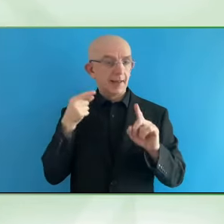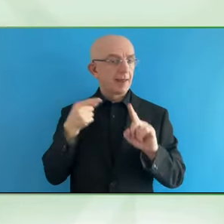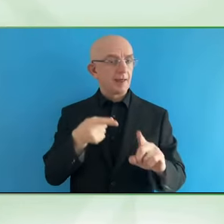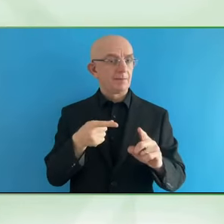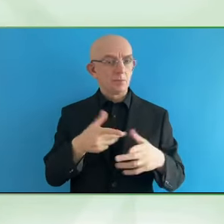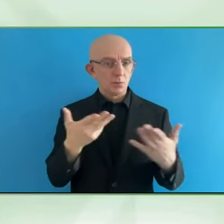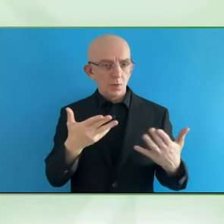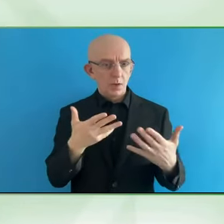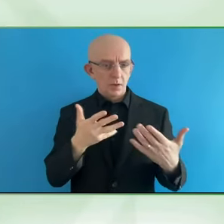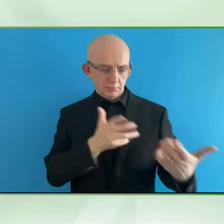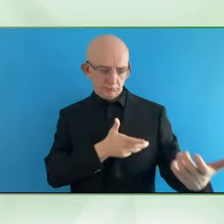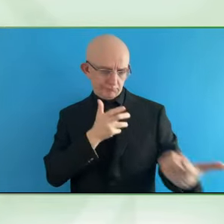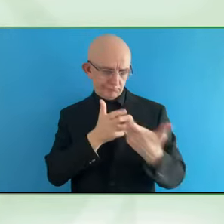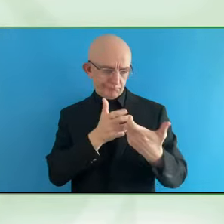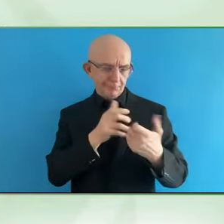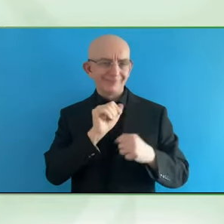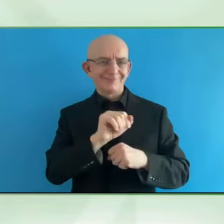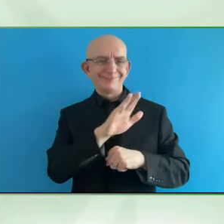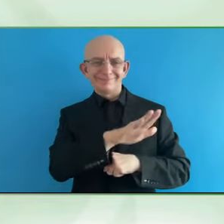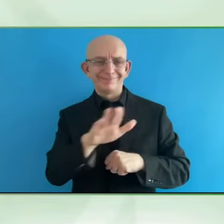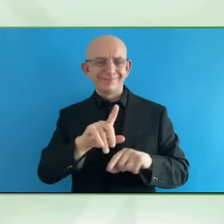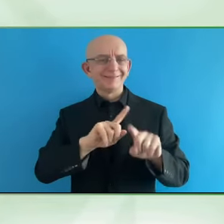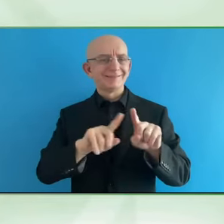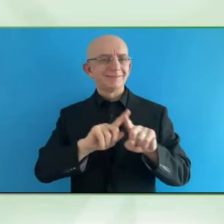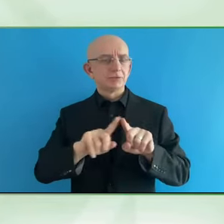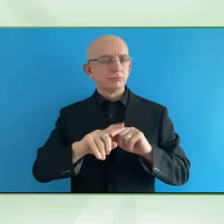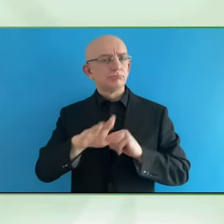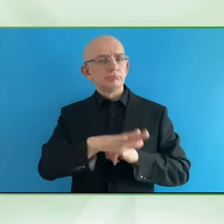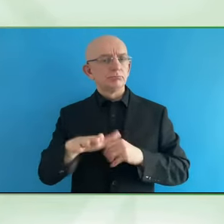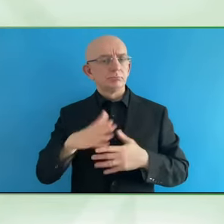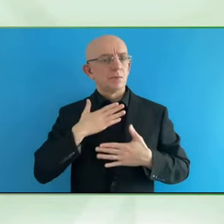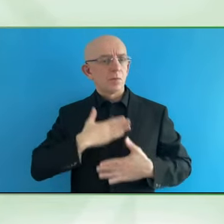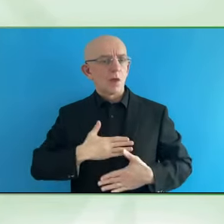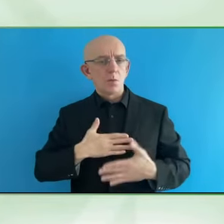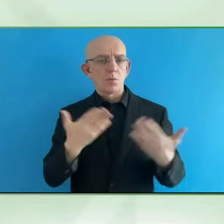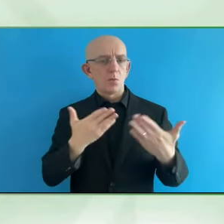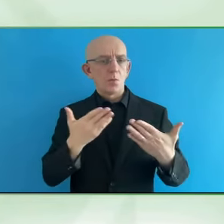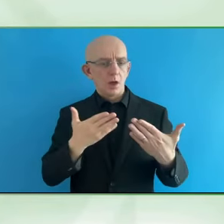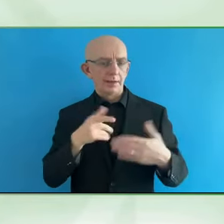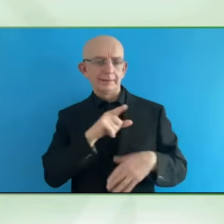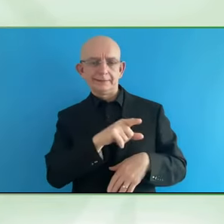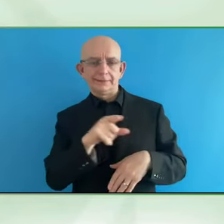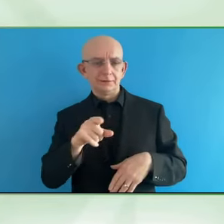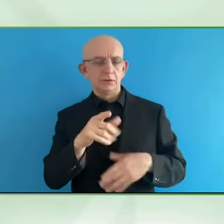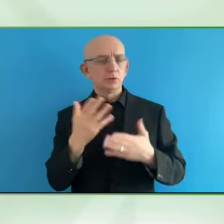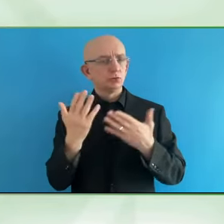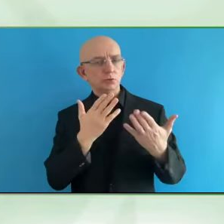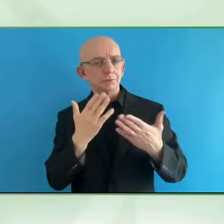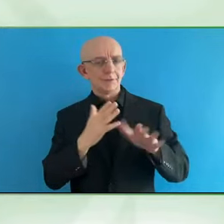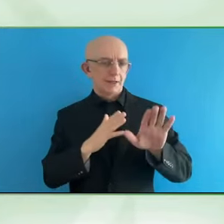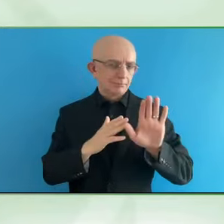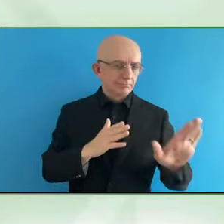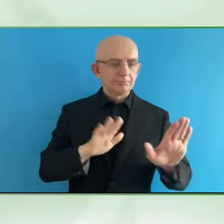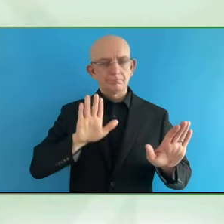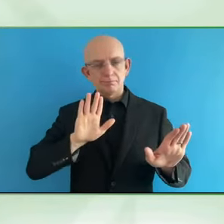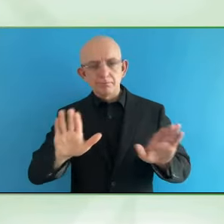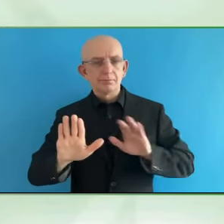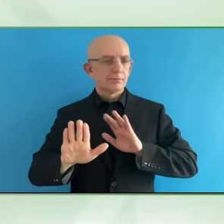learning environment that considers their abilities, interests, and learning styles.